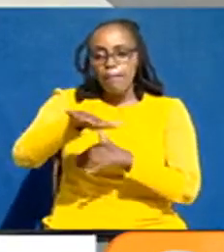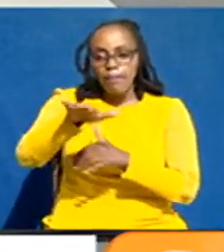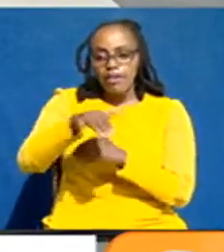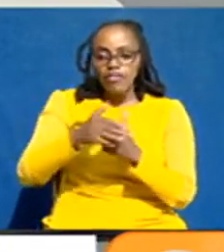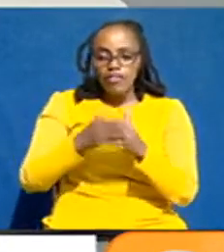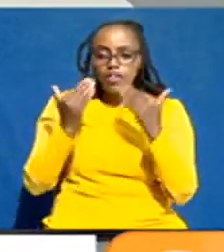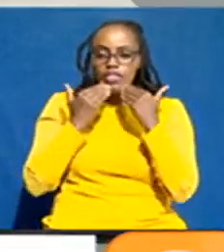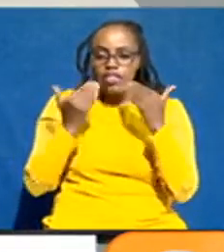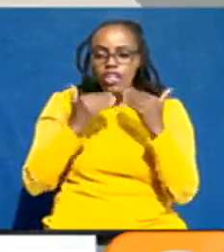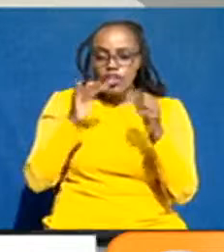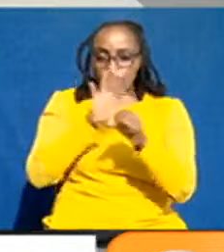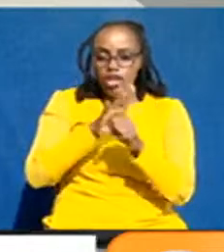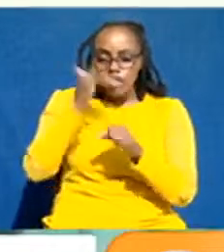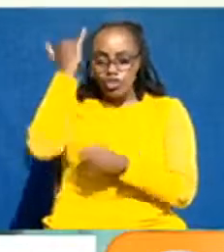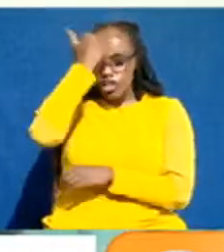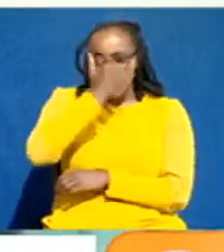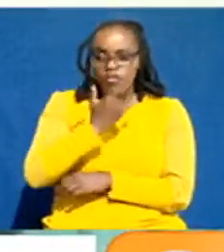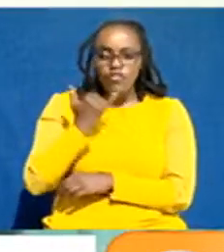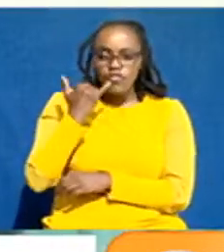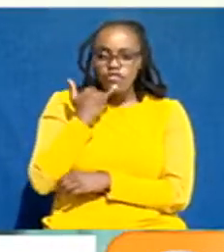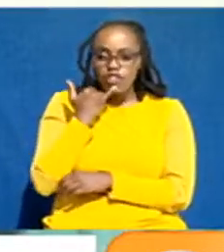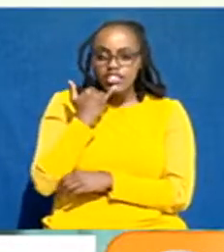Thank you, Yvonne. And